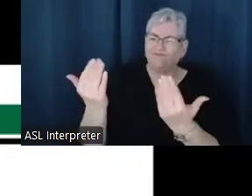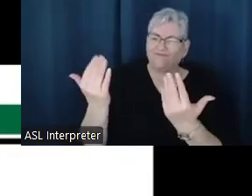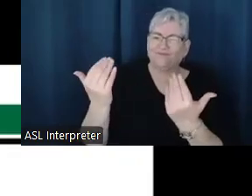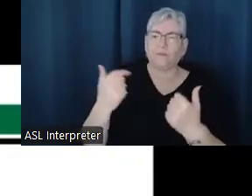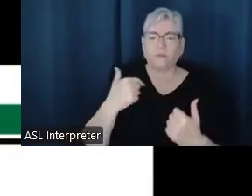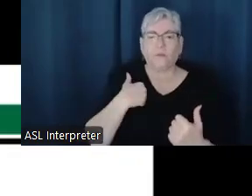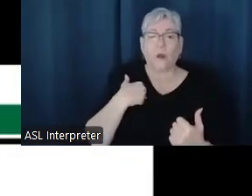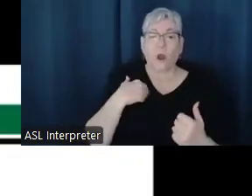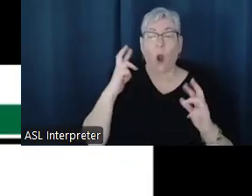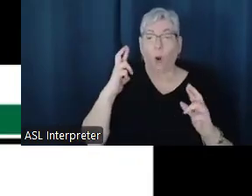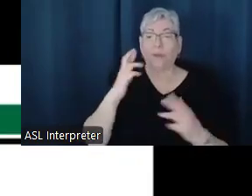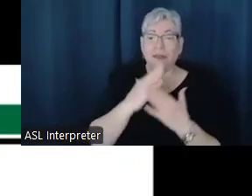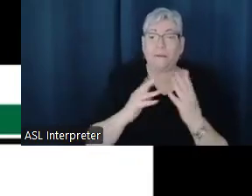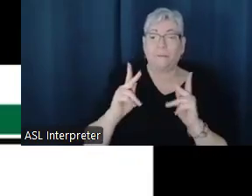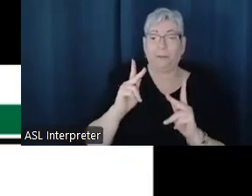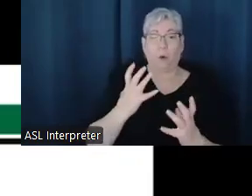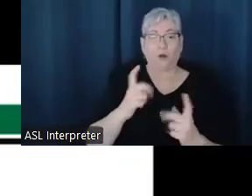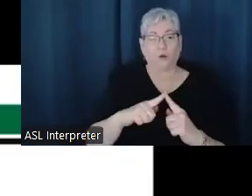folks who like to chat a little bit.